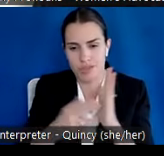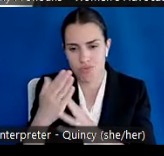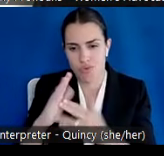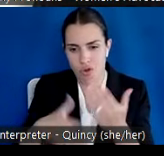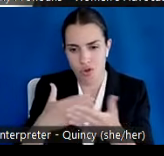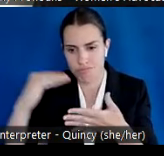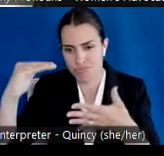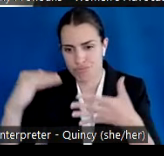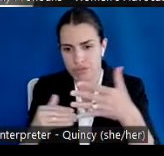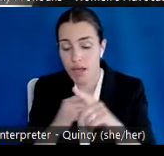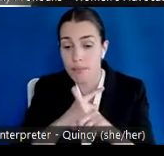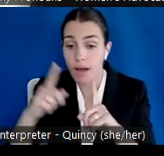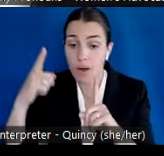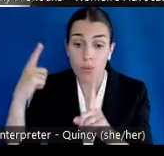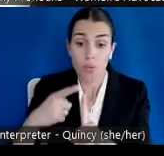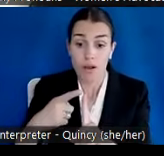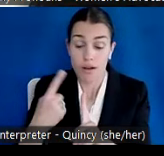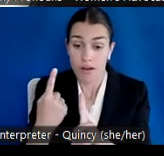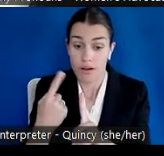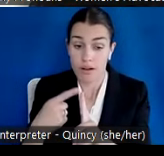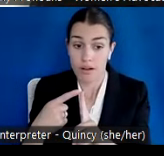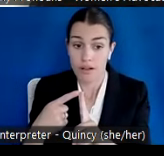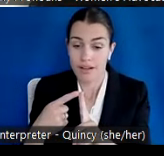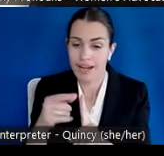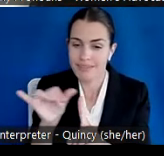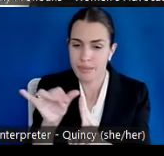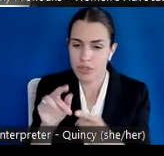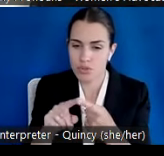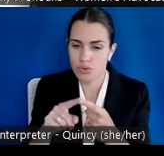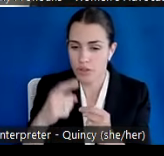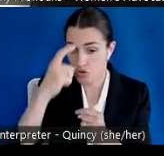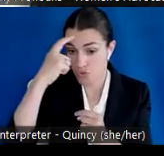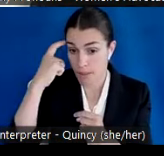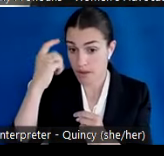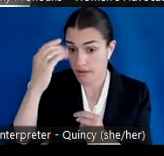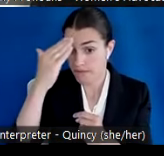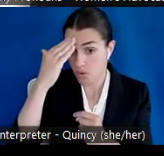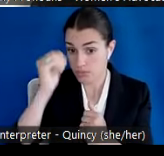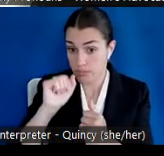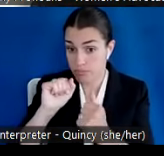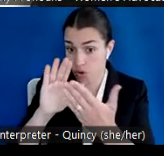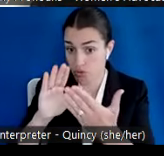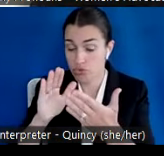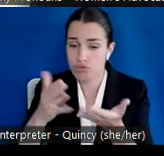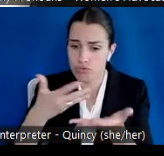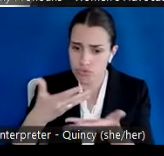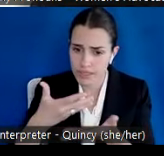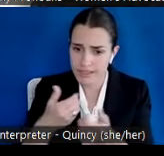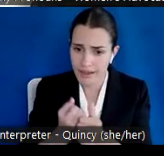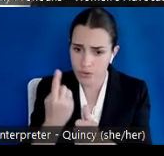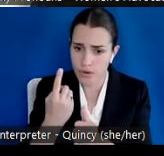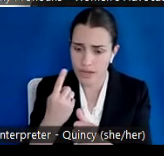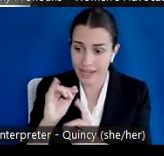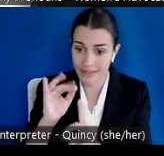is how, kind of similar to how a trauma-informed approach treats everyone, regardless of whether they've disclosed if they've